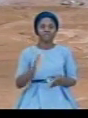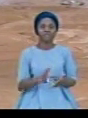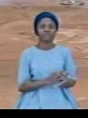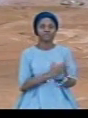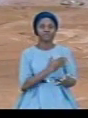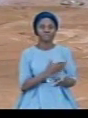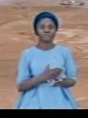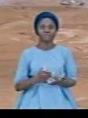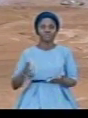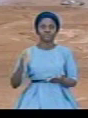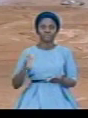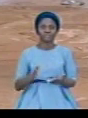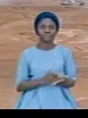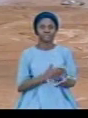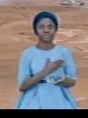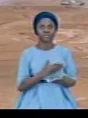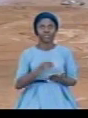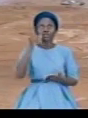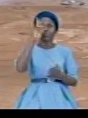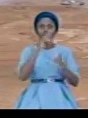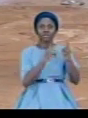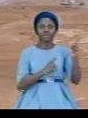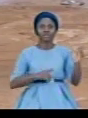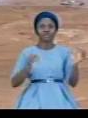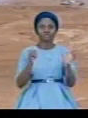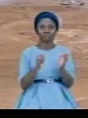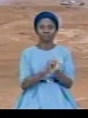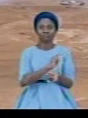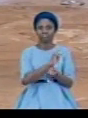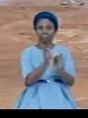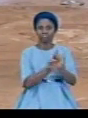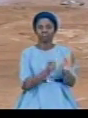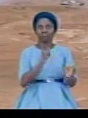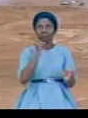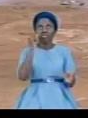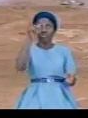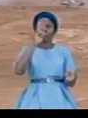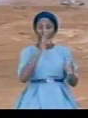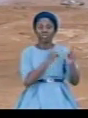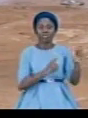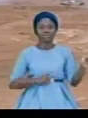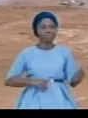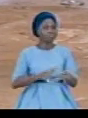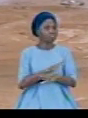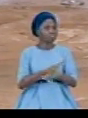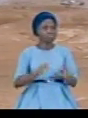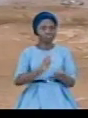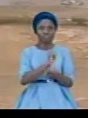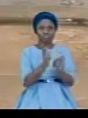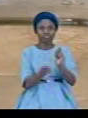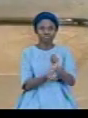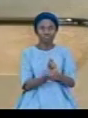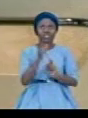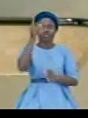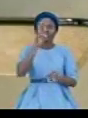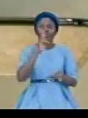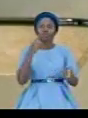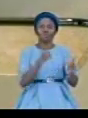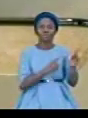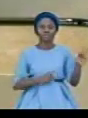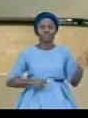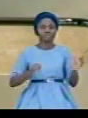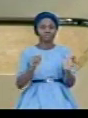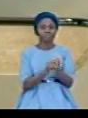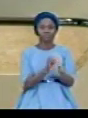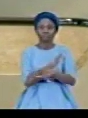are the Lord that changeth not. You are the Lord that changeth not. You are the Lord that changeth not. You are the